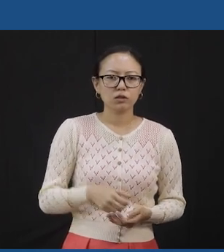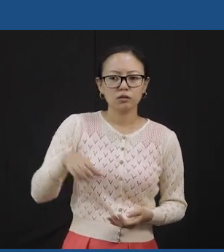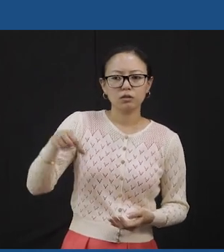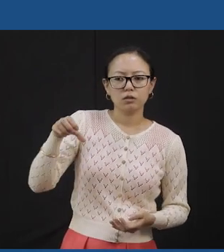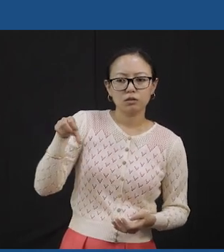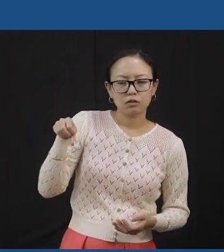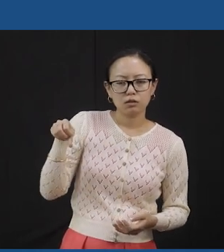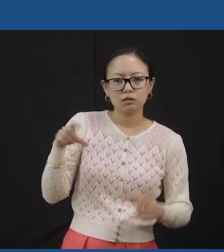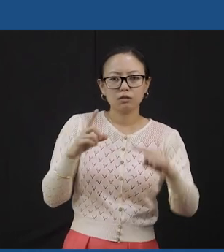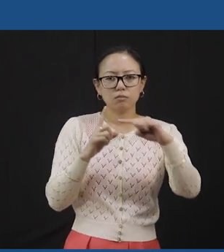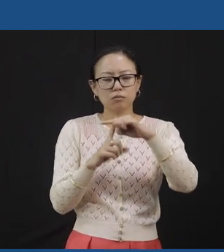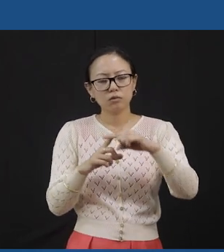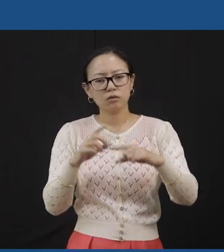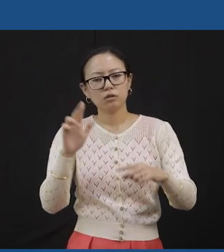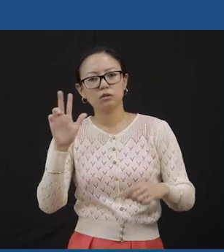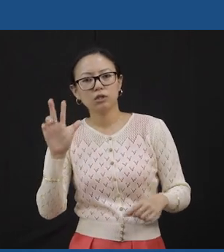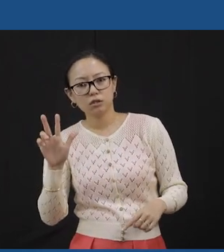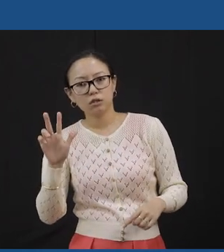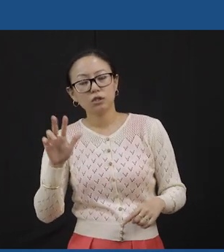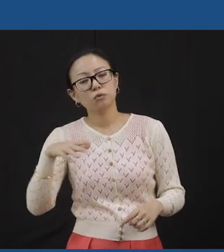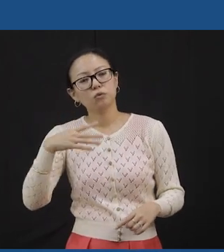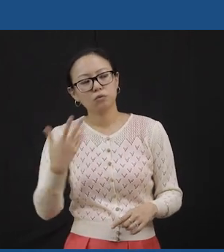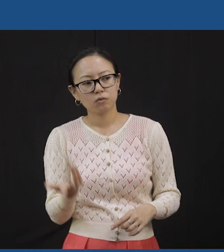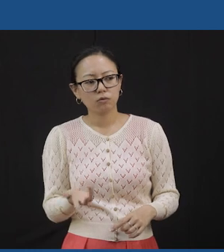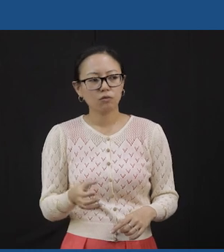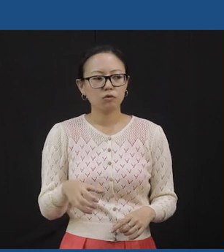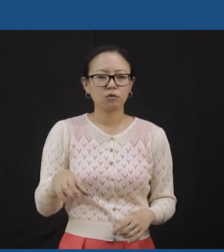you add it from left or right.